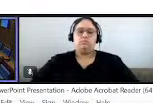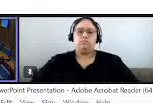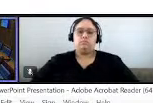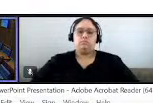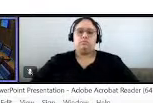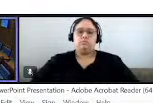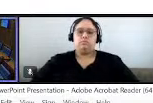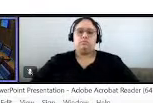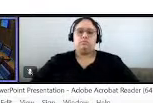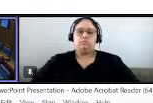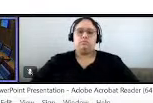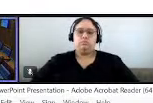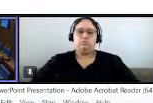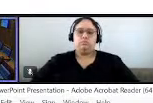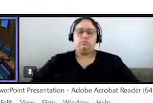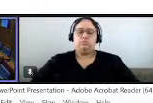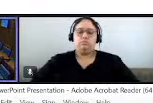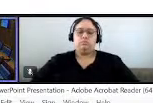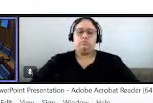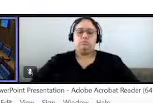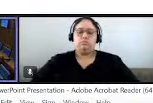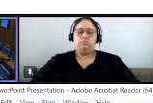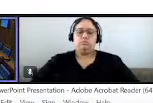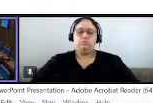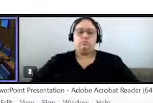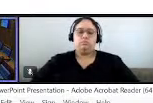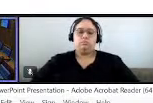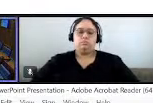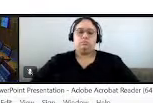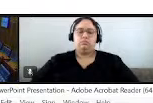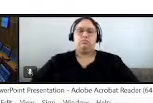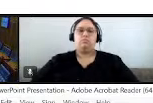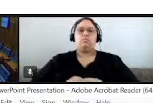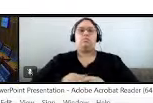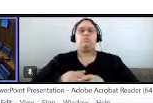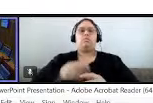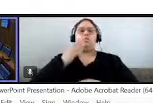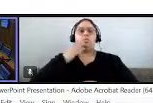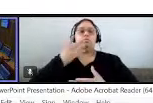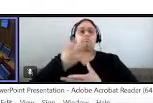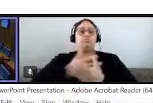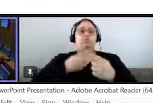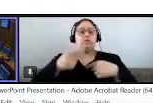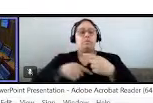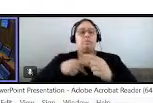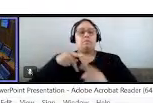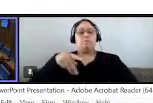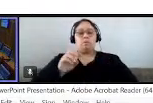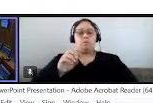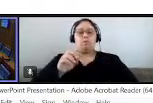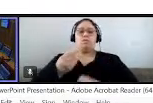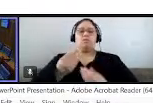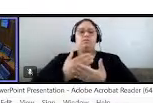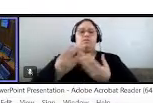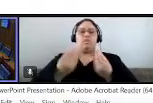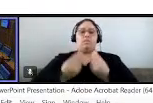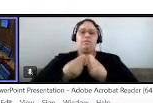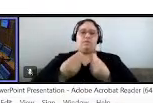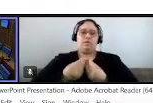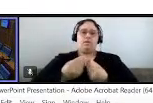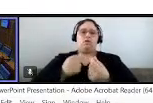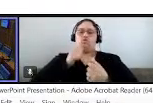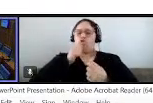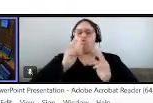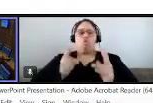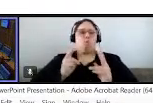so like I said, I think when we're talking about the PO, there are things that are not normal that we have